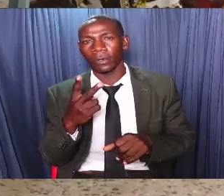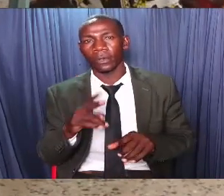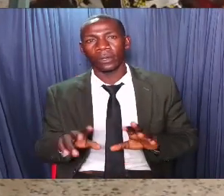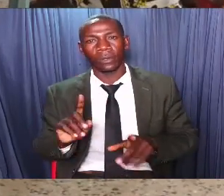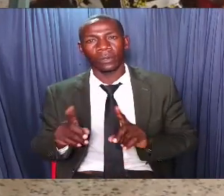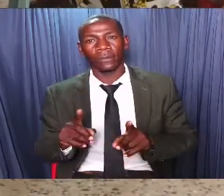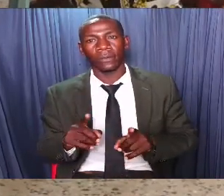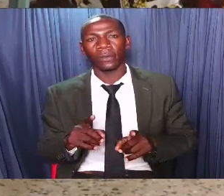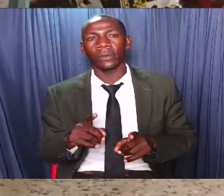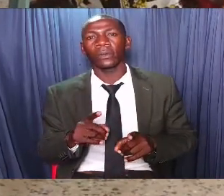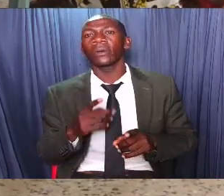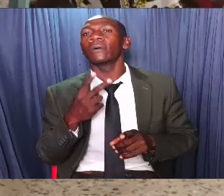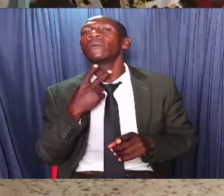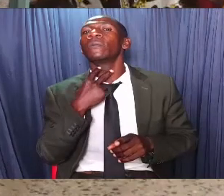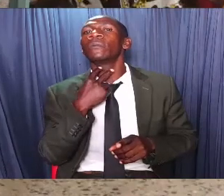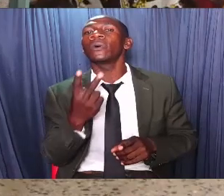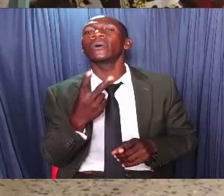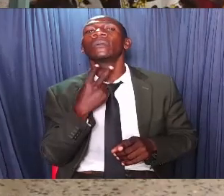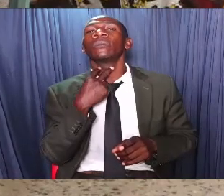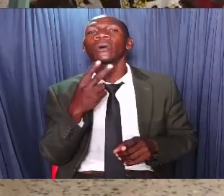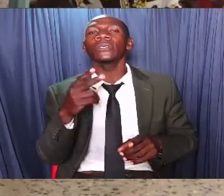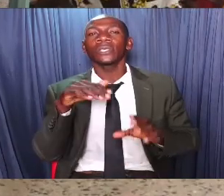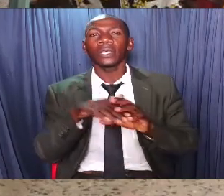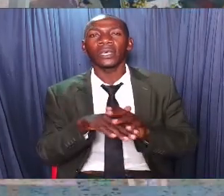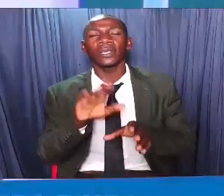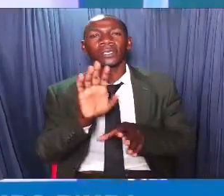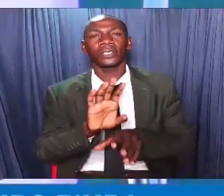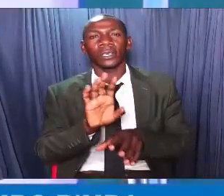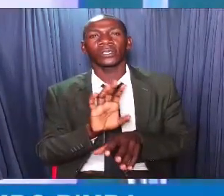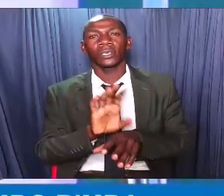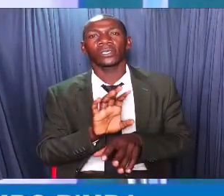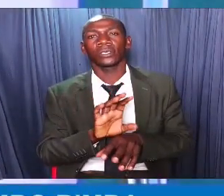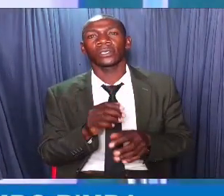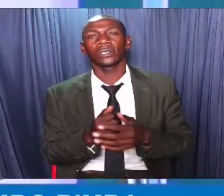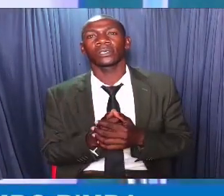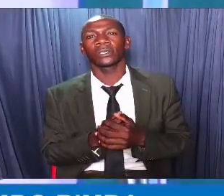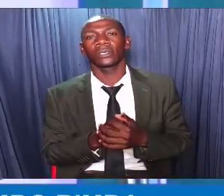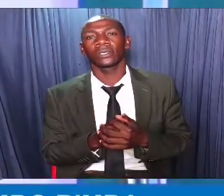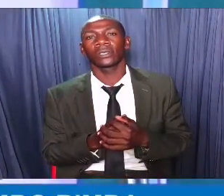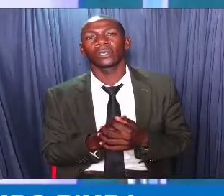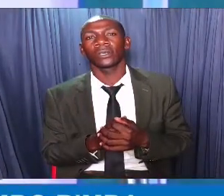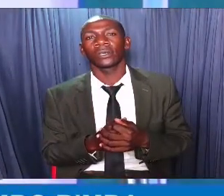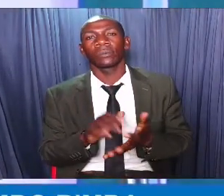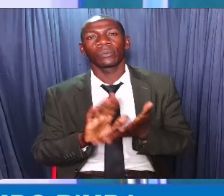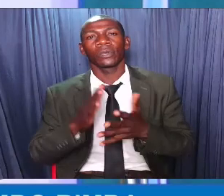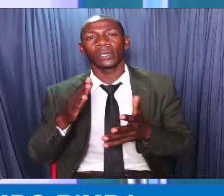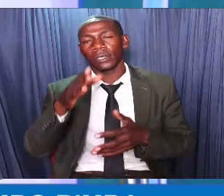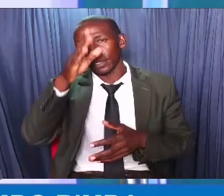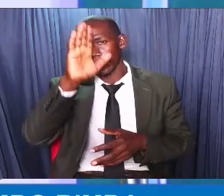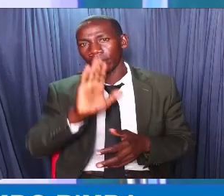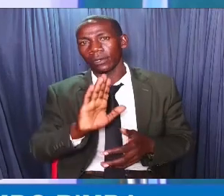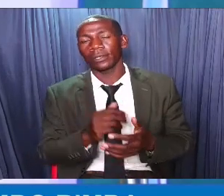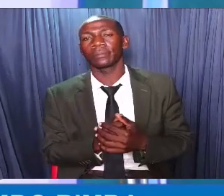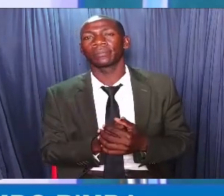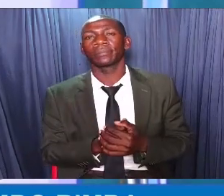Vifaa vilinunuliwa ili sauti ingurume kanisani. The machines were bought to have the good sound in church. Ya kumsifu Mungu. To praise